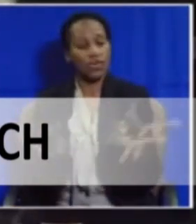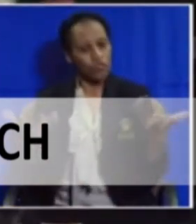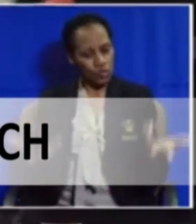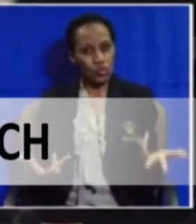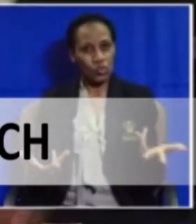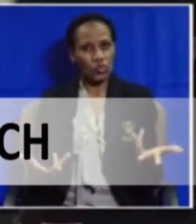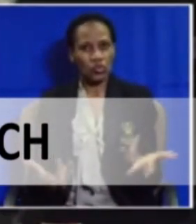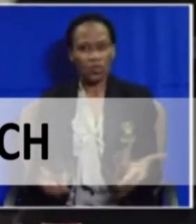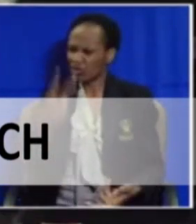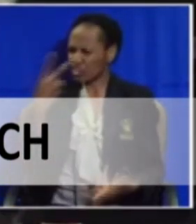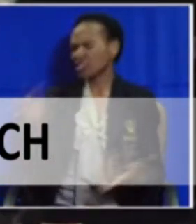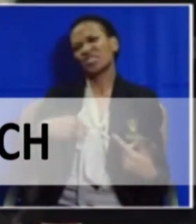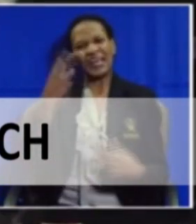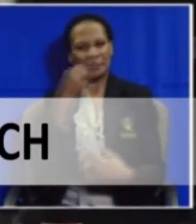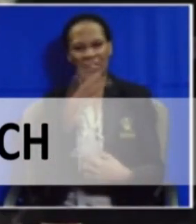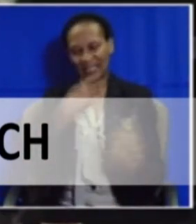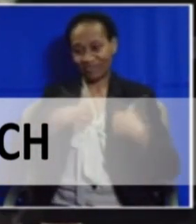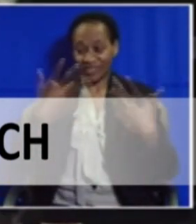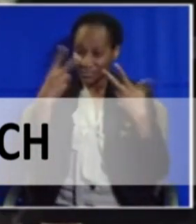I want to be generous.